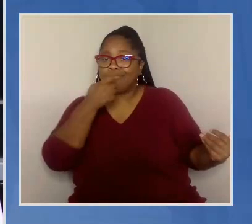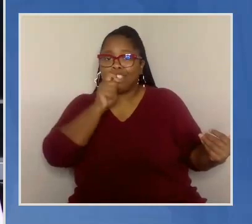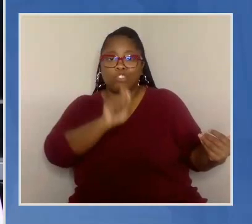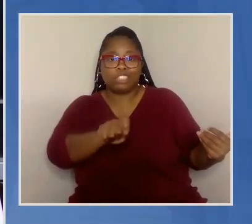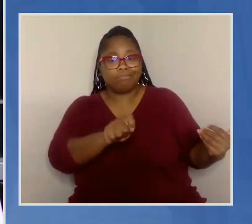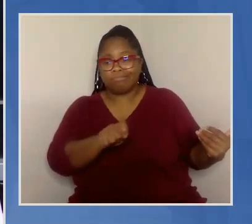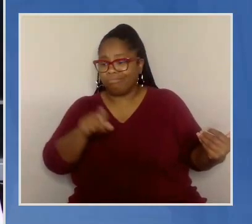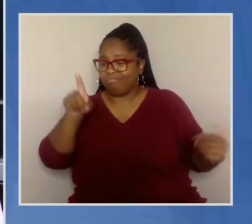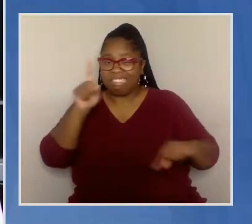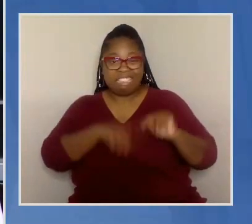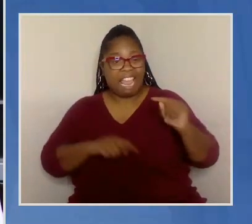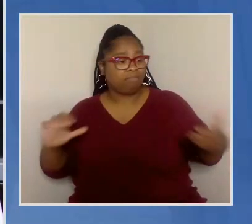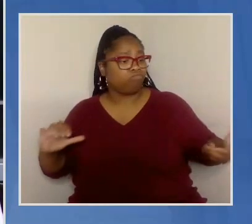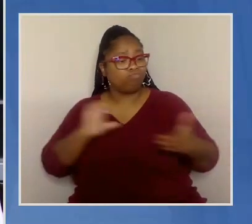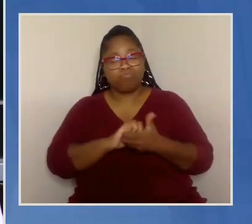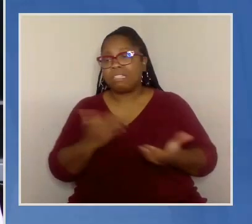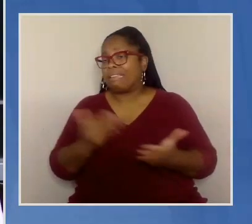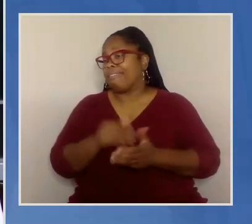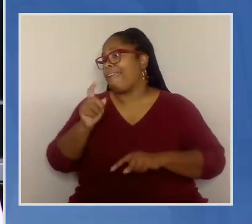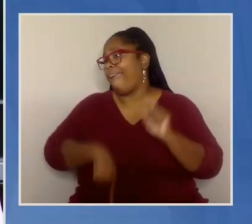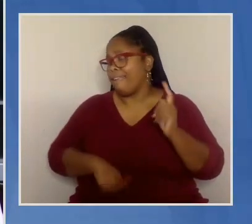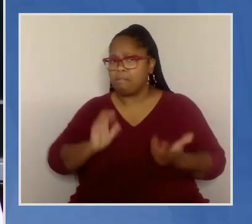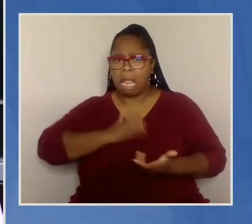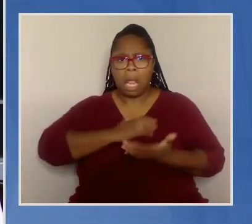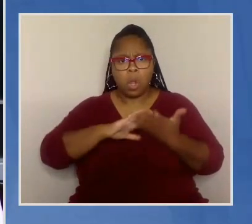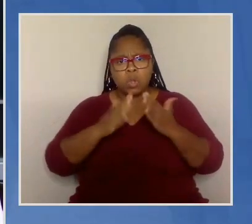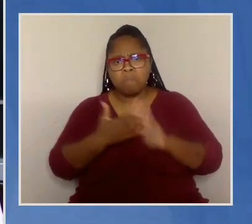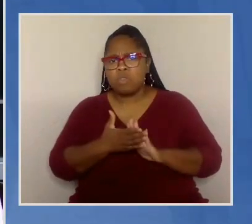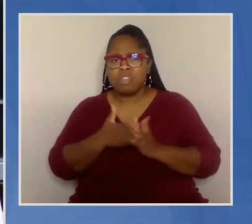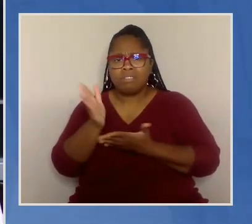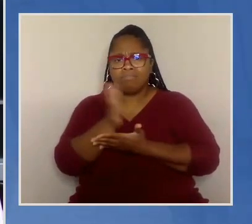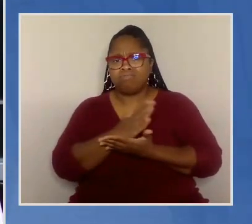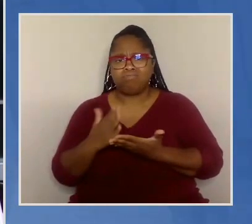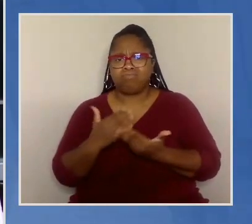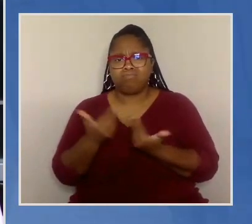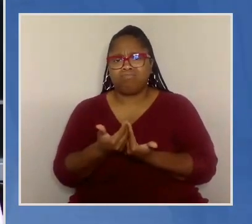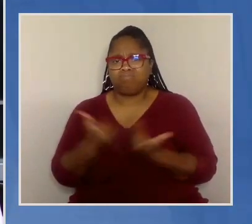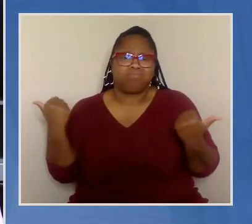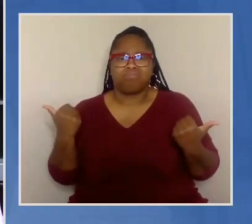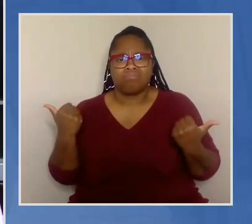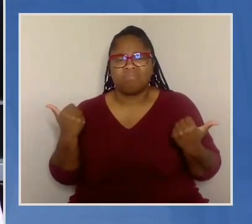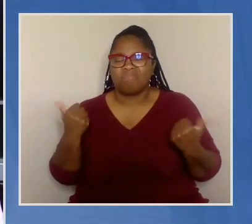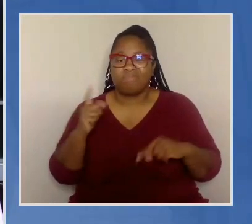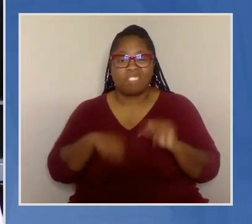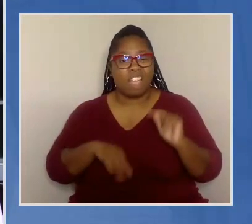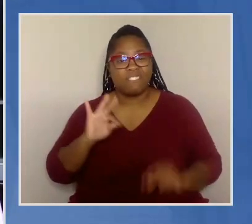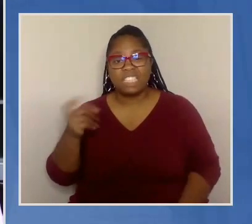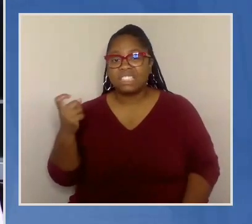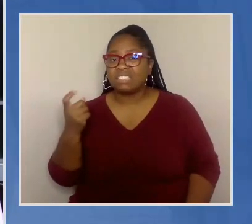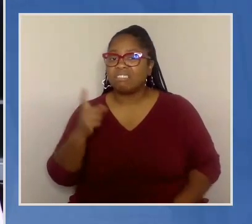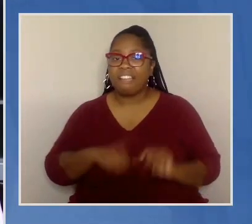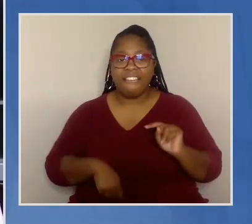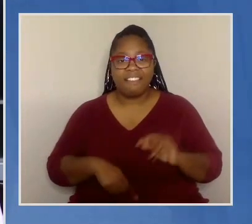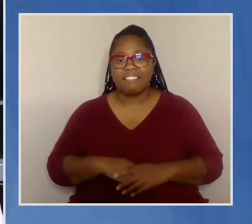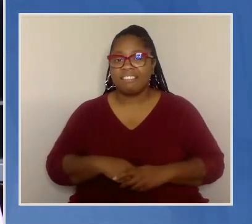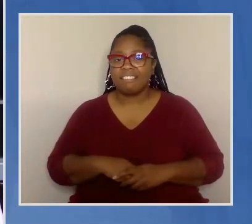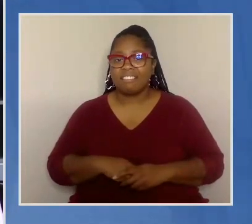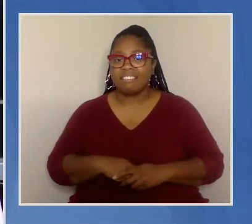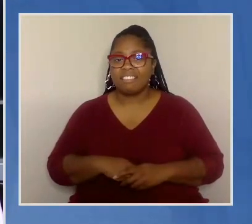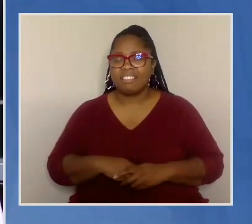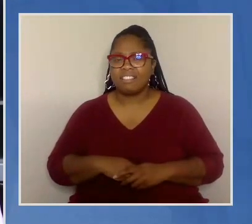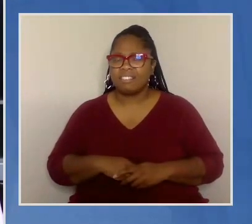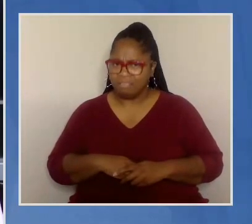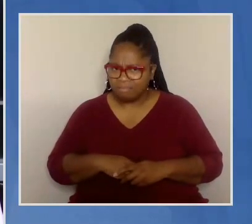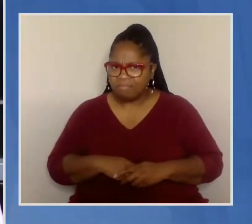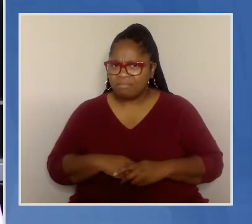our differences are irreconcilable, that our communities are fractured beyond repair. And beneath